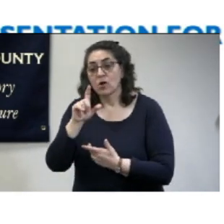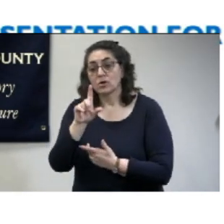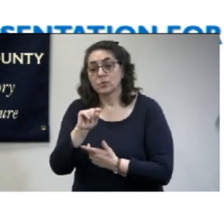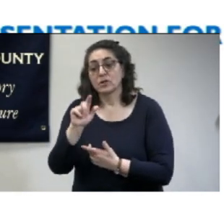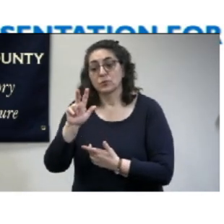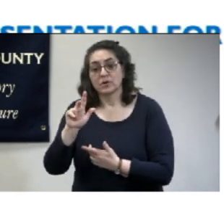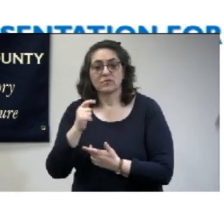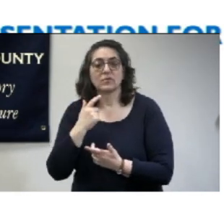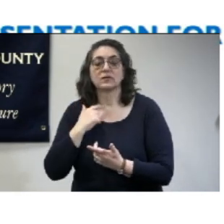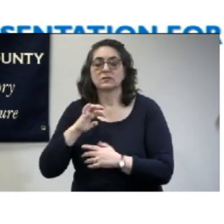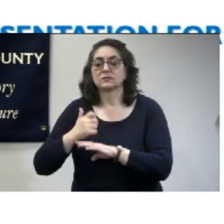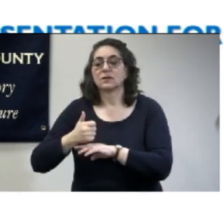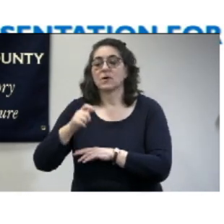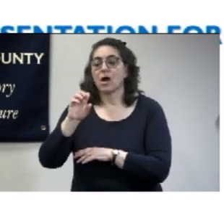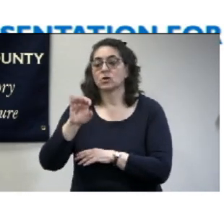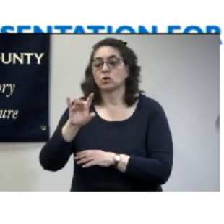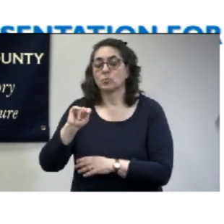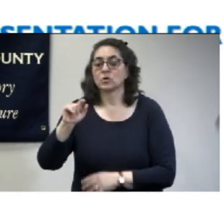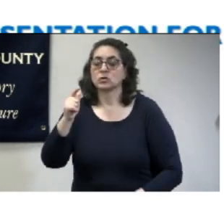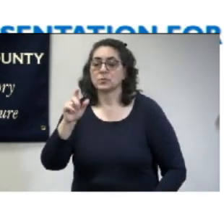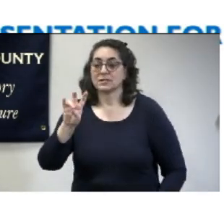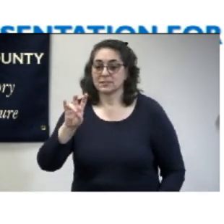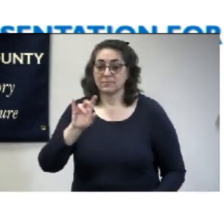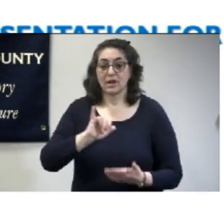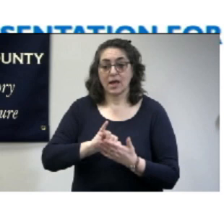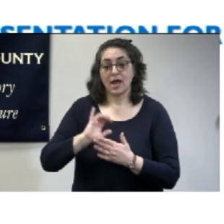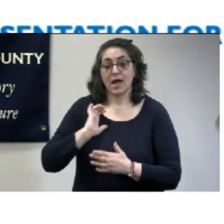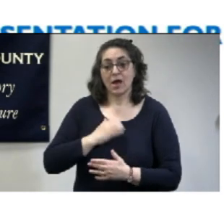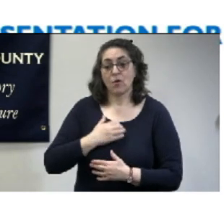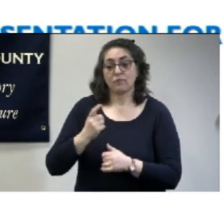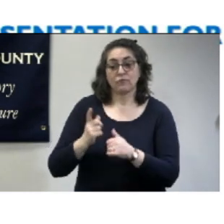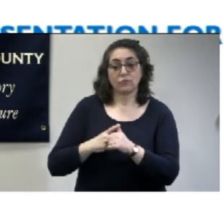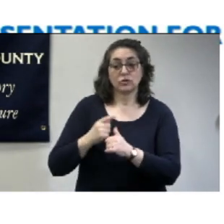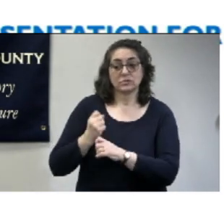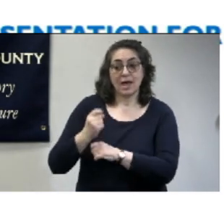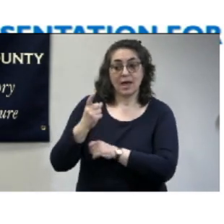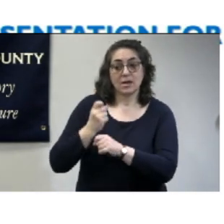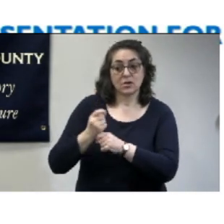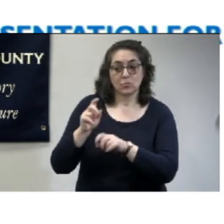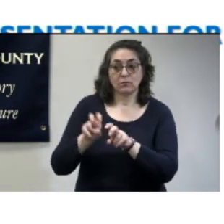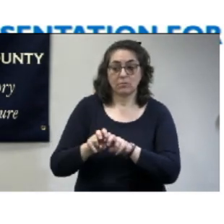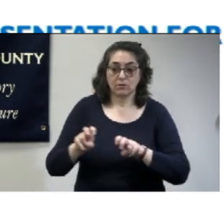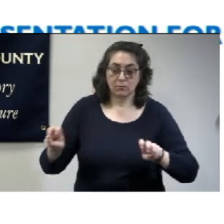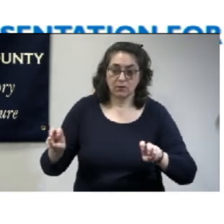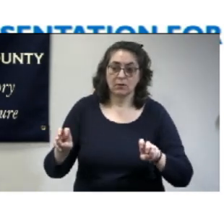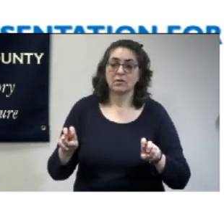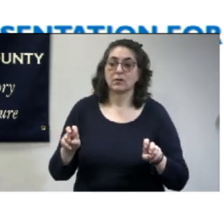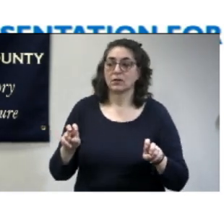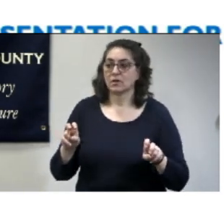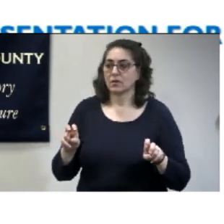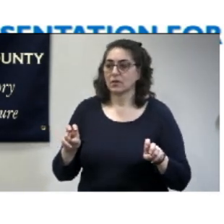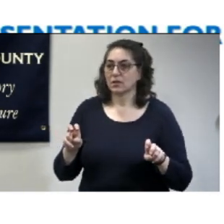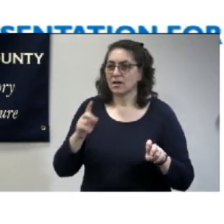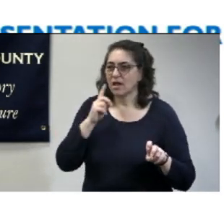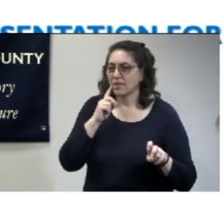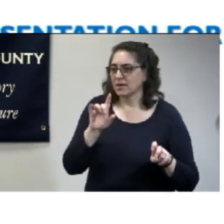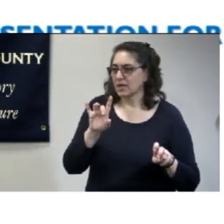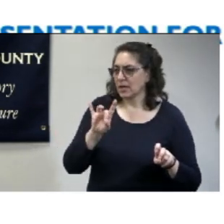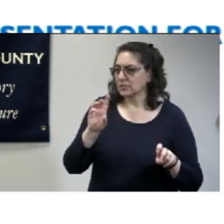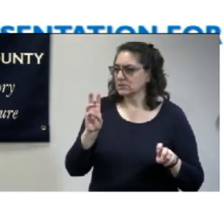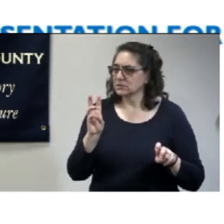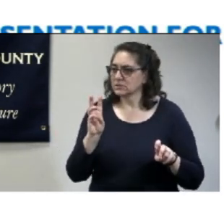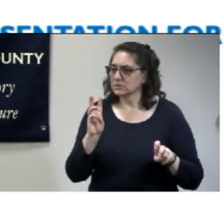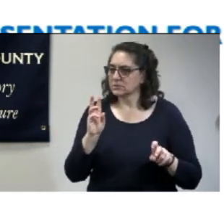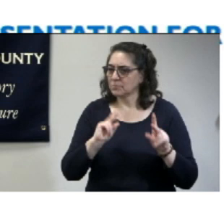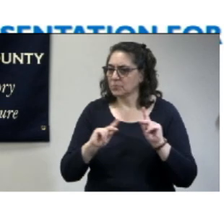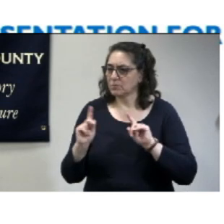October 27. When we held our first annual forum, we had 86 attendees. This year